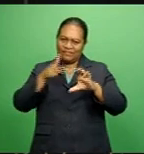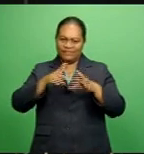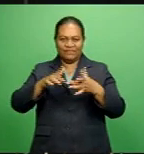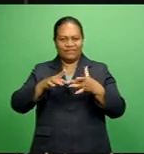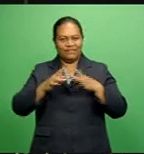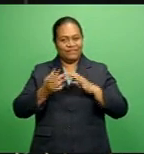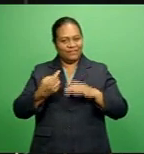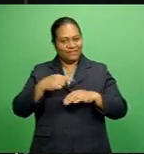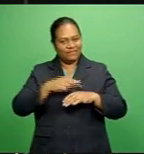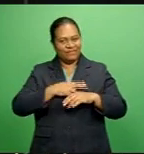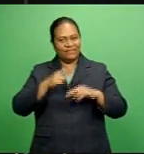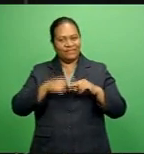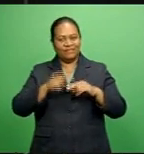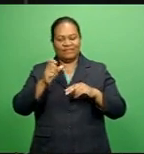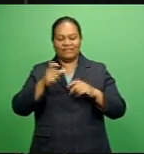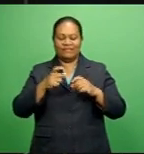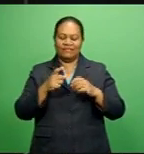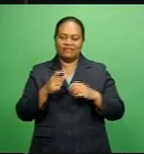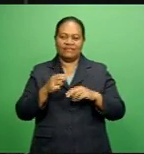email to